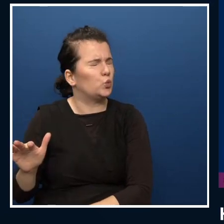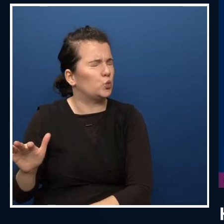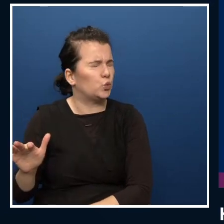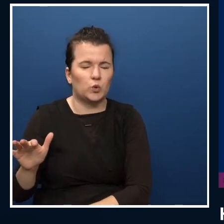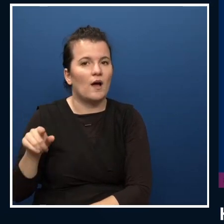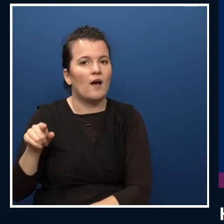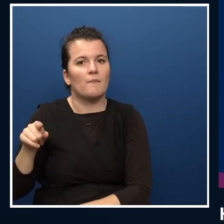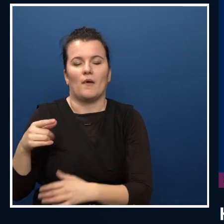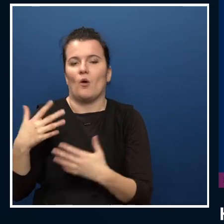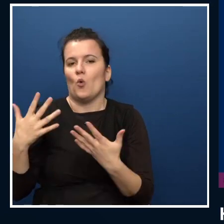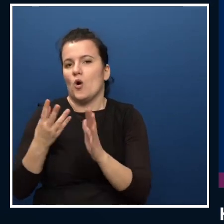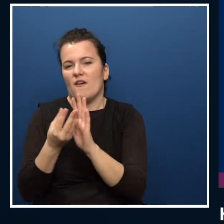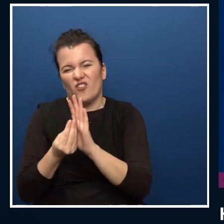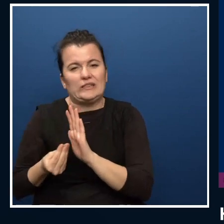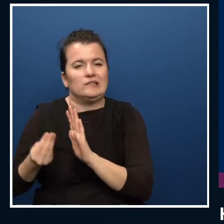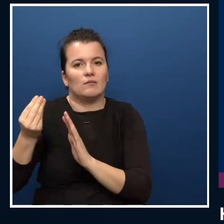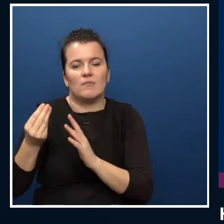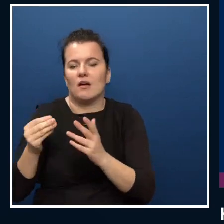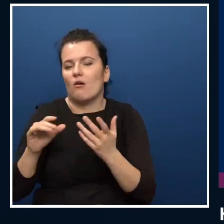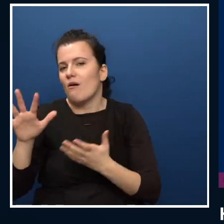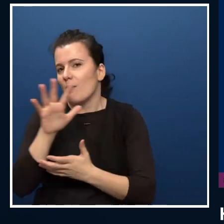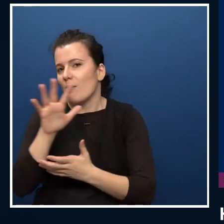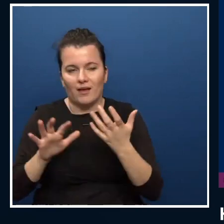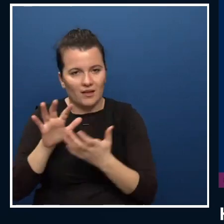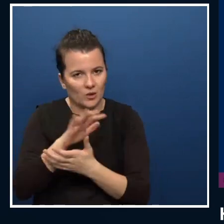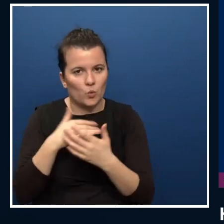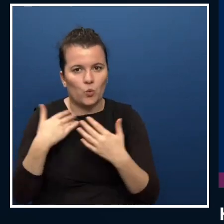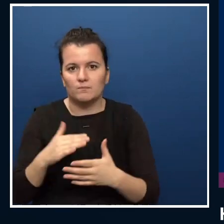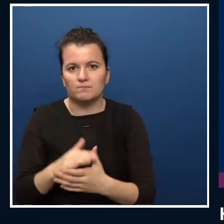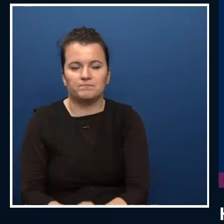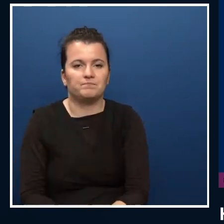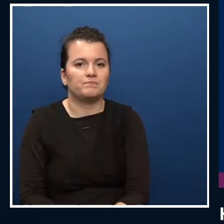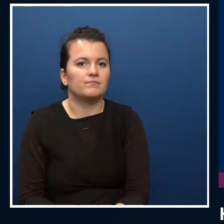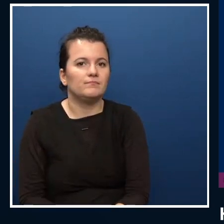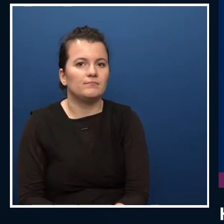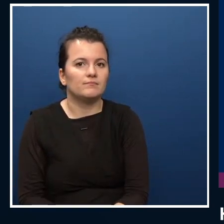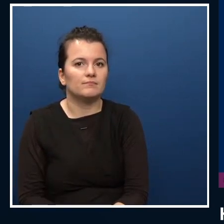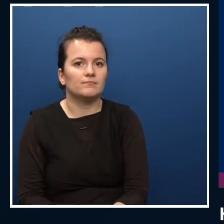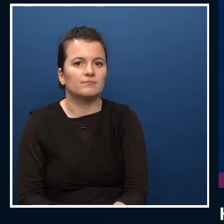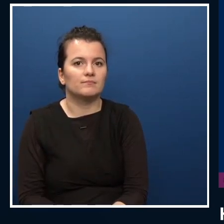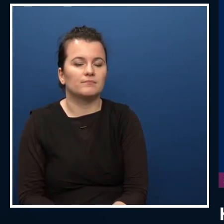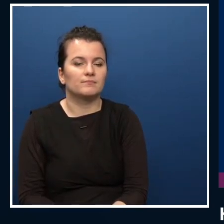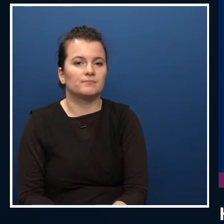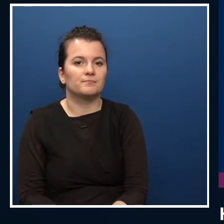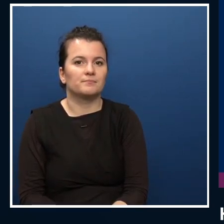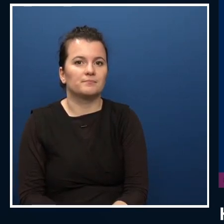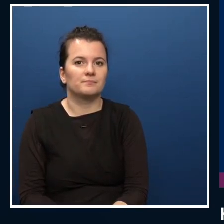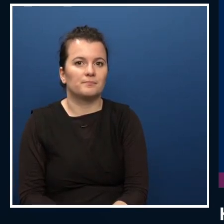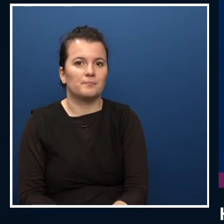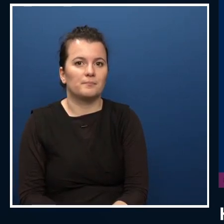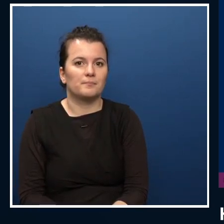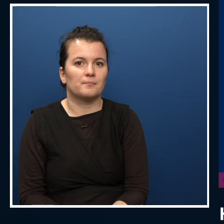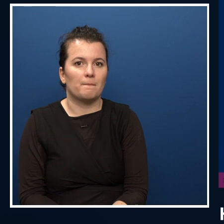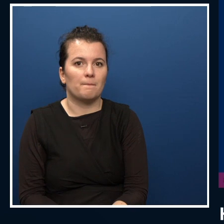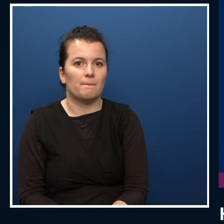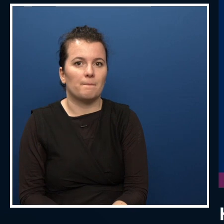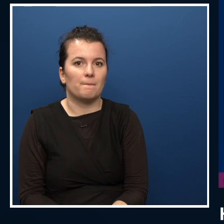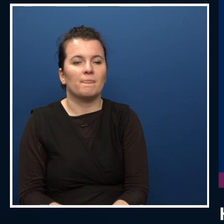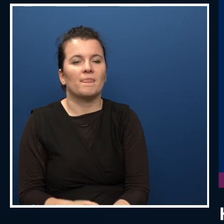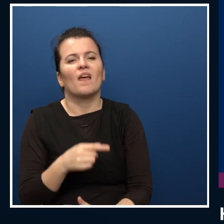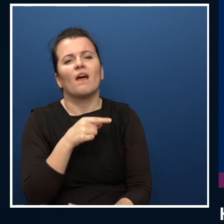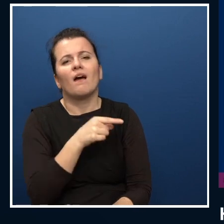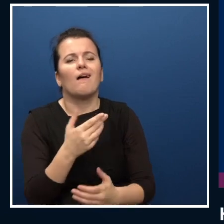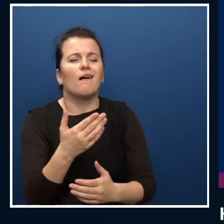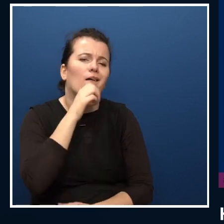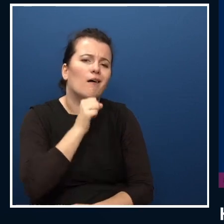about. Plus, again, I was on an older version of Windows Server, so I even had challenges with